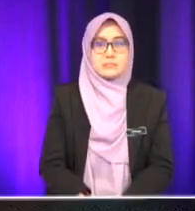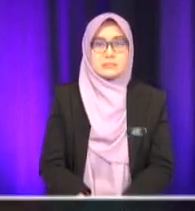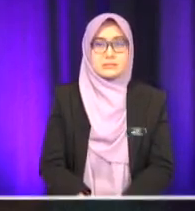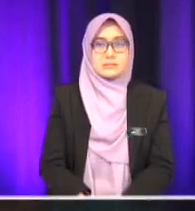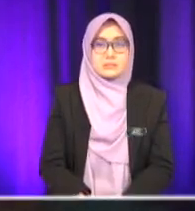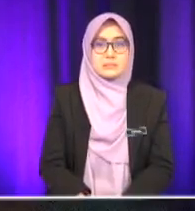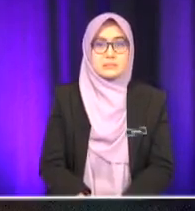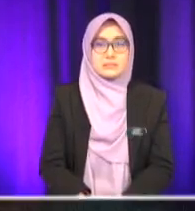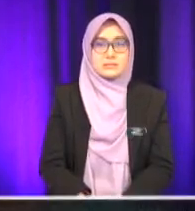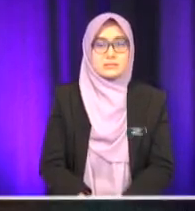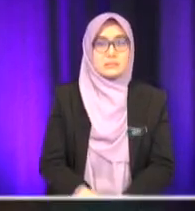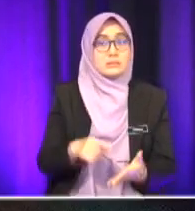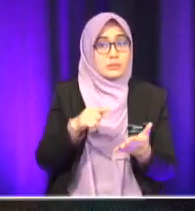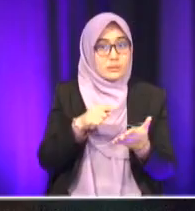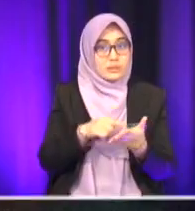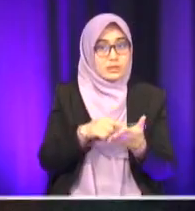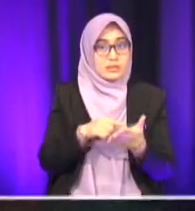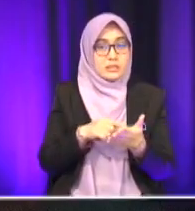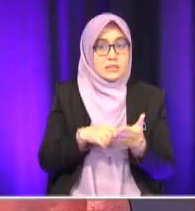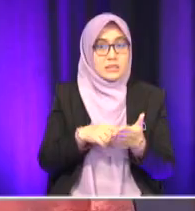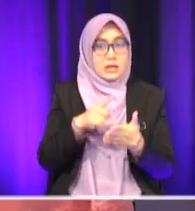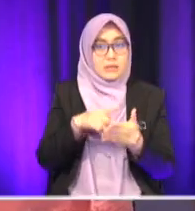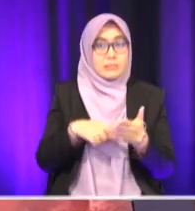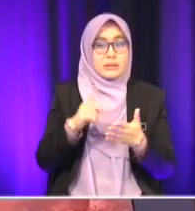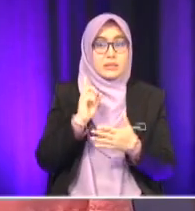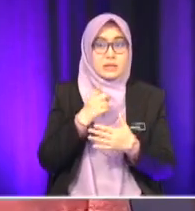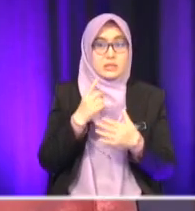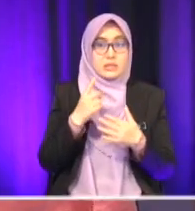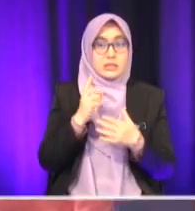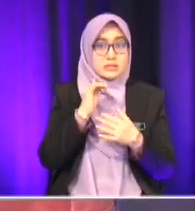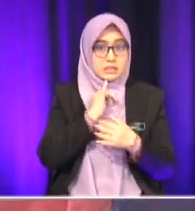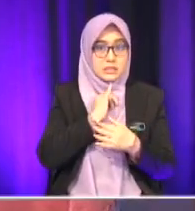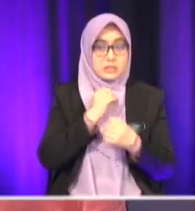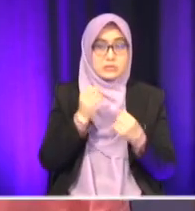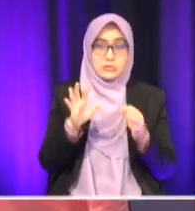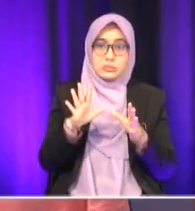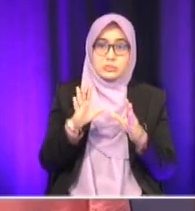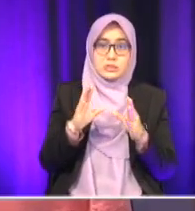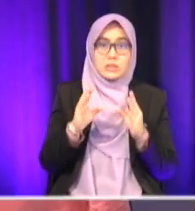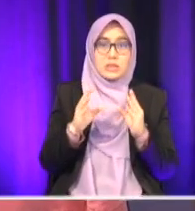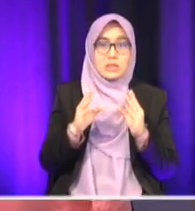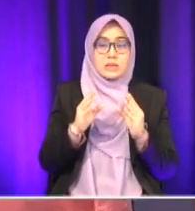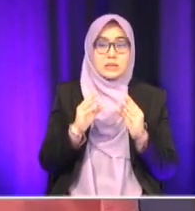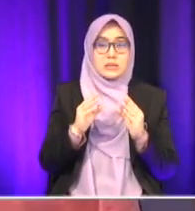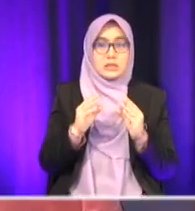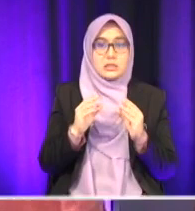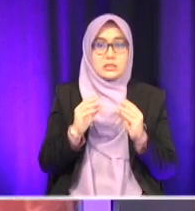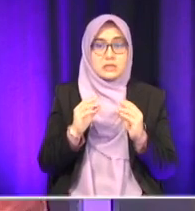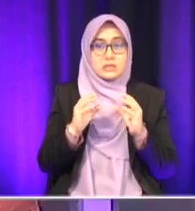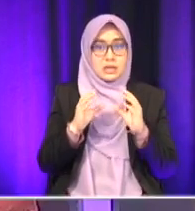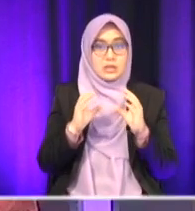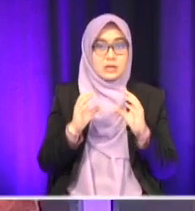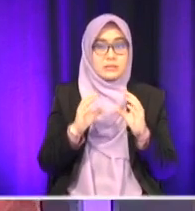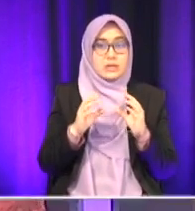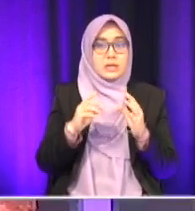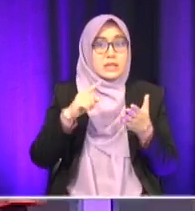I told you just now that we have answer sheet for you to answer. We are